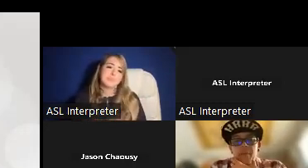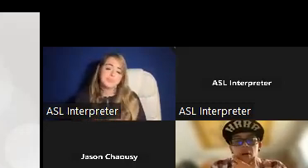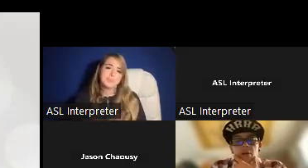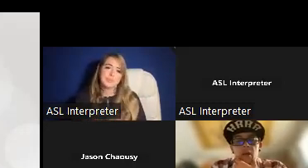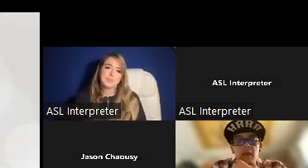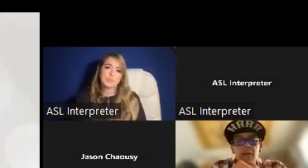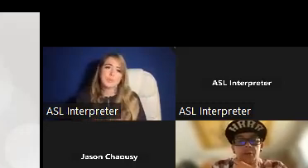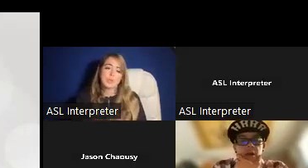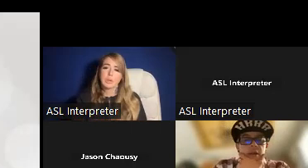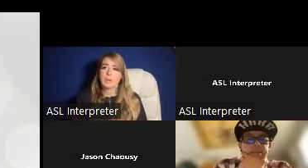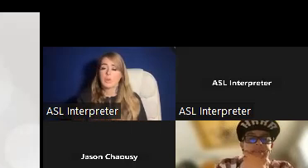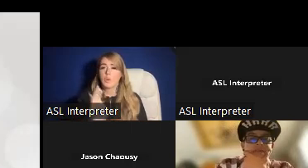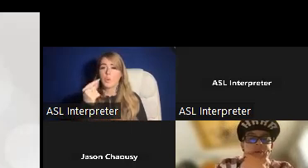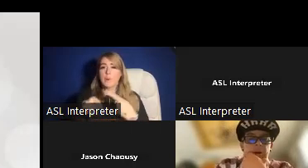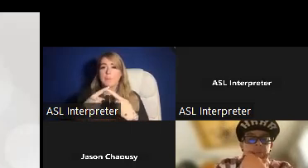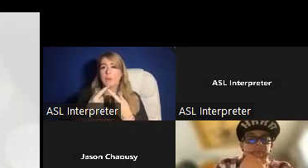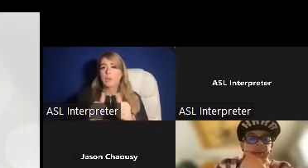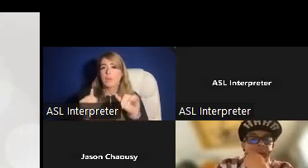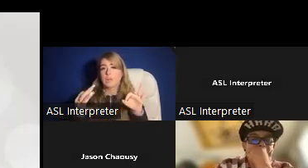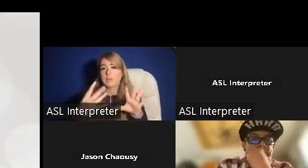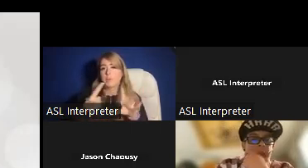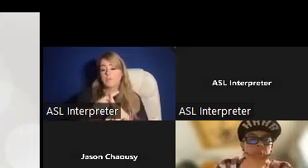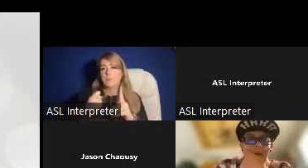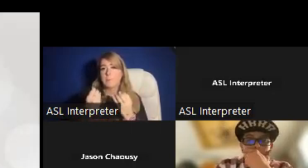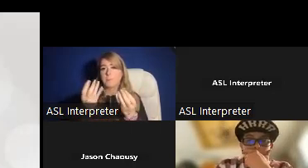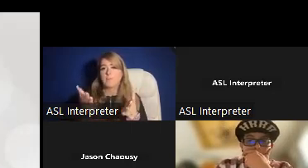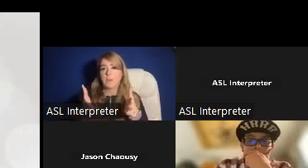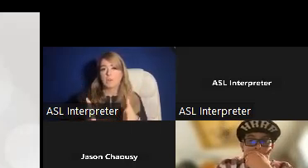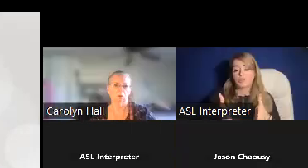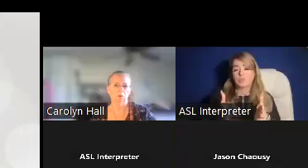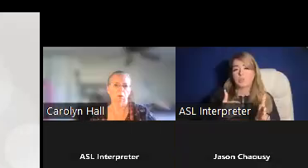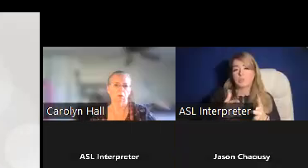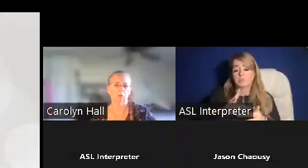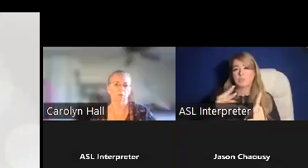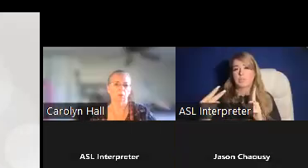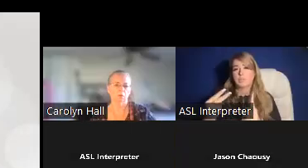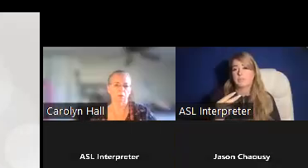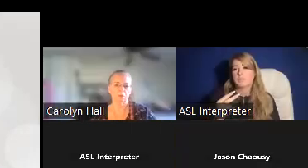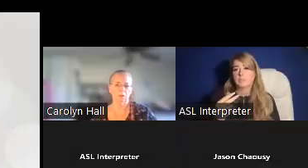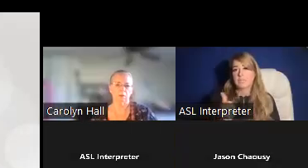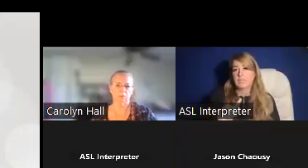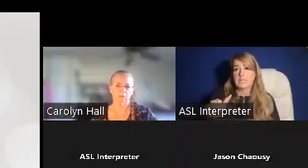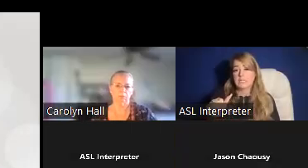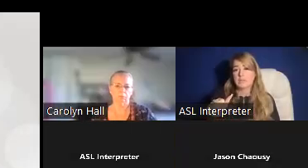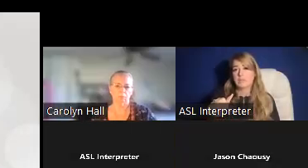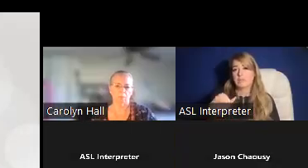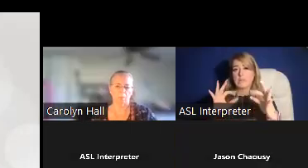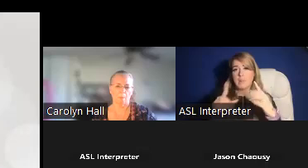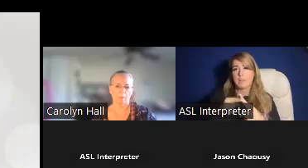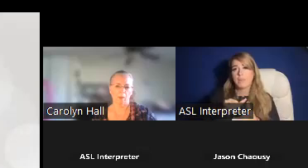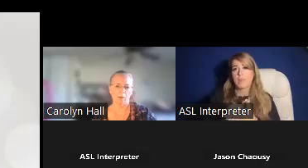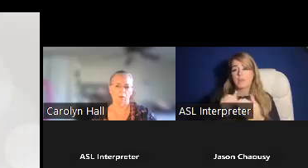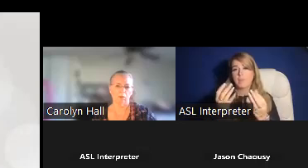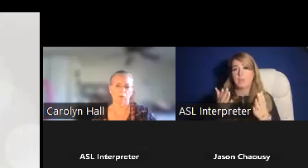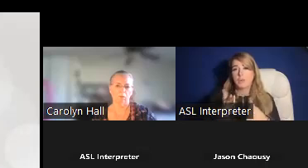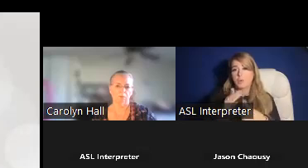What about any input as from a provider standpoint? Do we have any input on that from providers on the